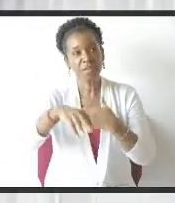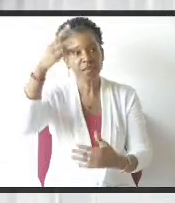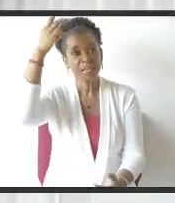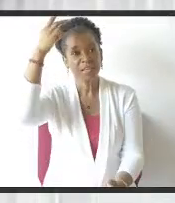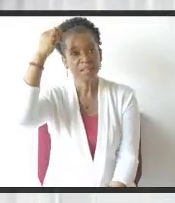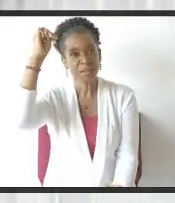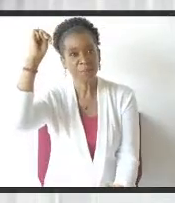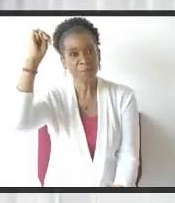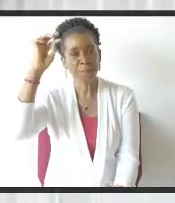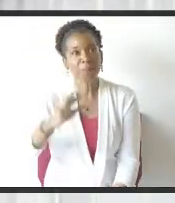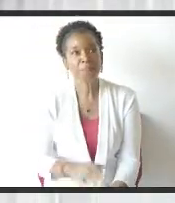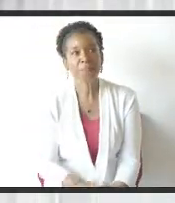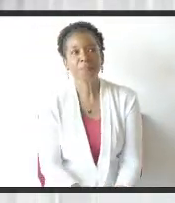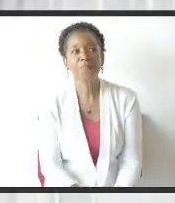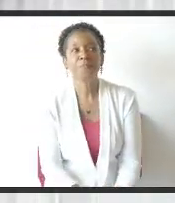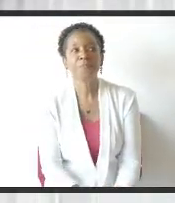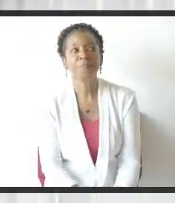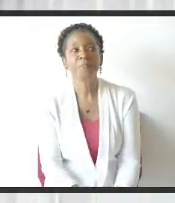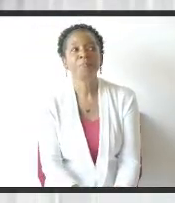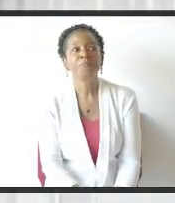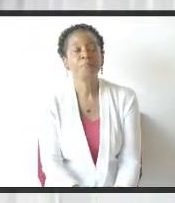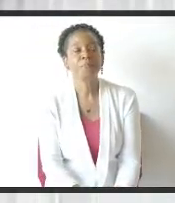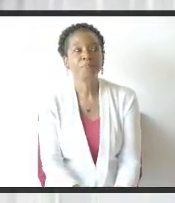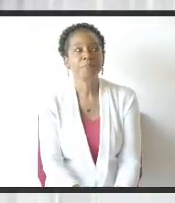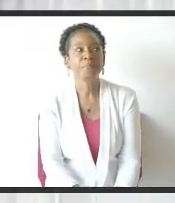Lombardi puts it.